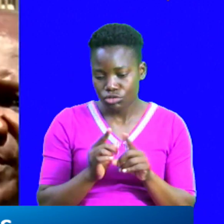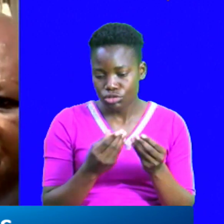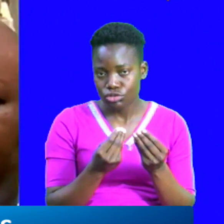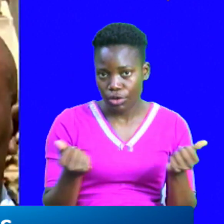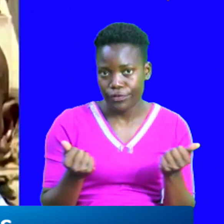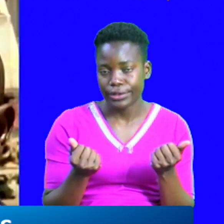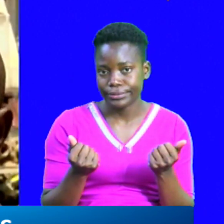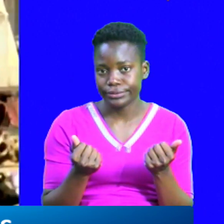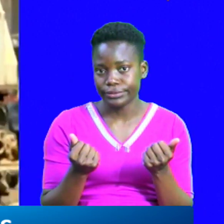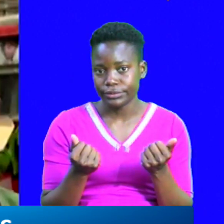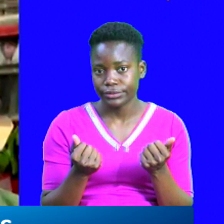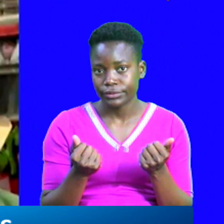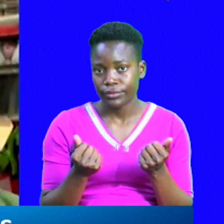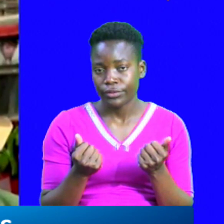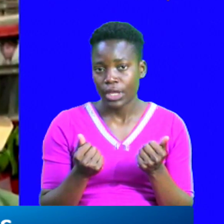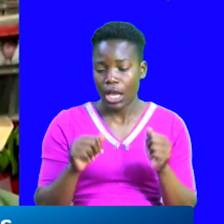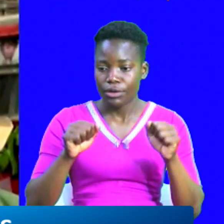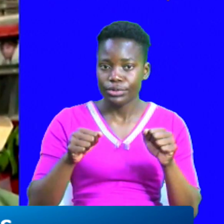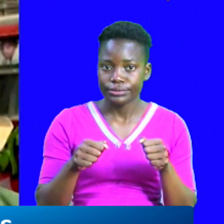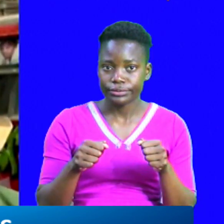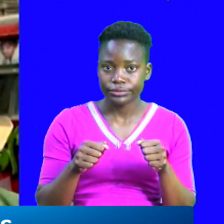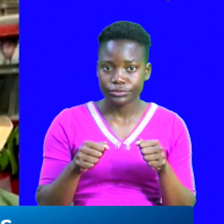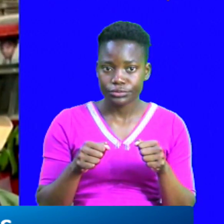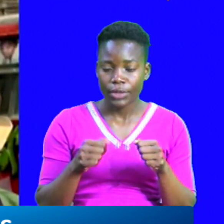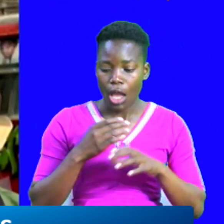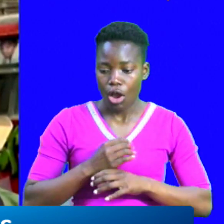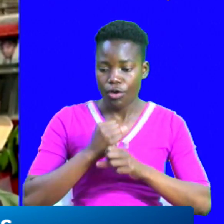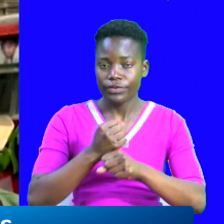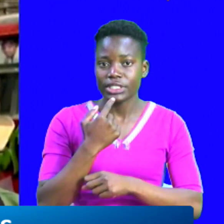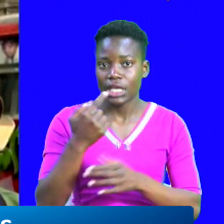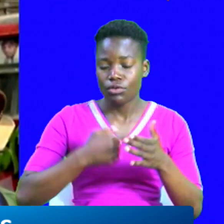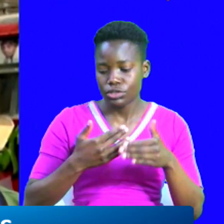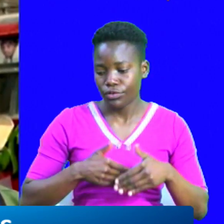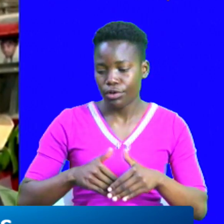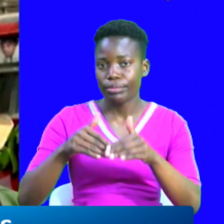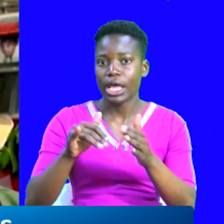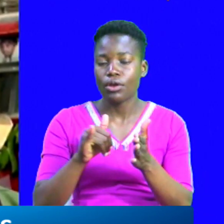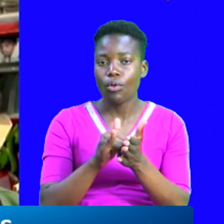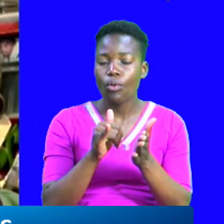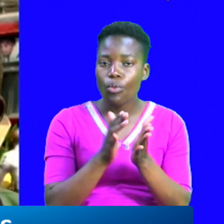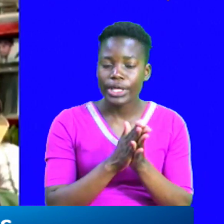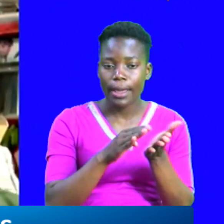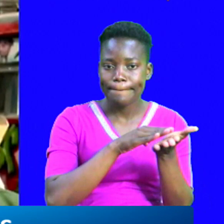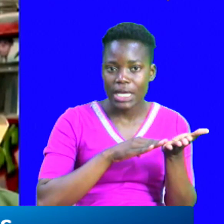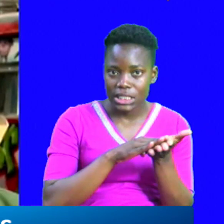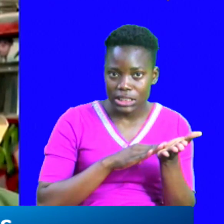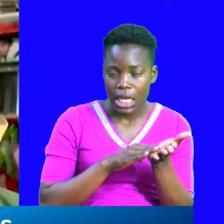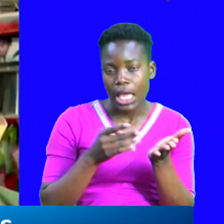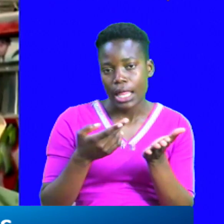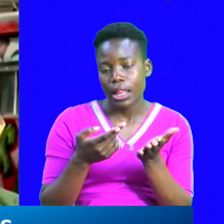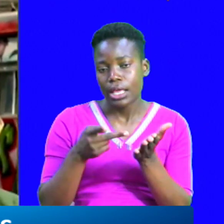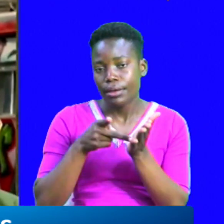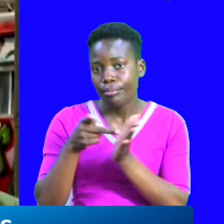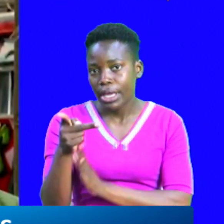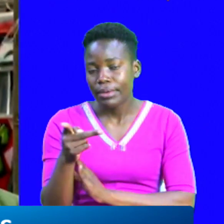most of the hotspots. I can confidently say that we've complied with best practices when it comes to procurement of